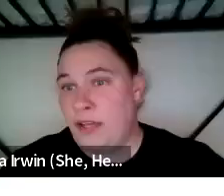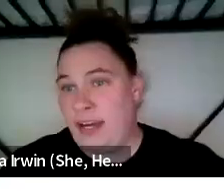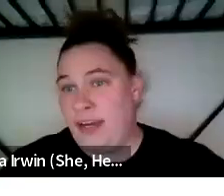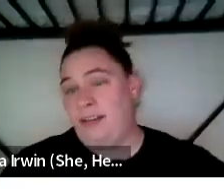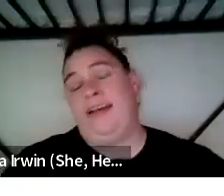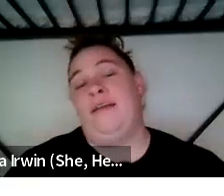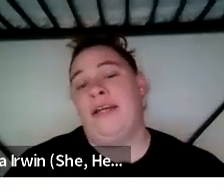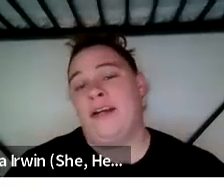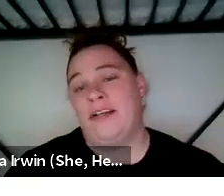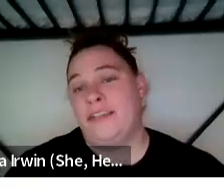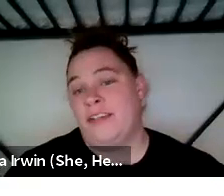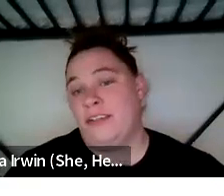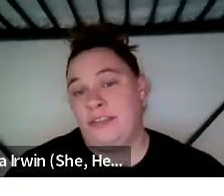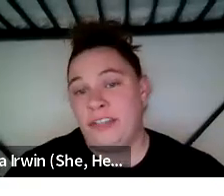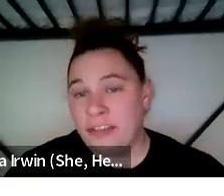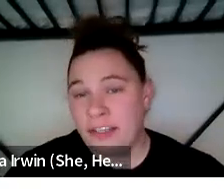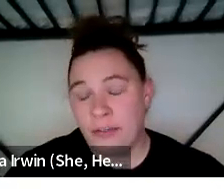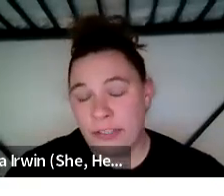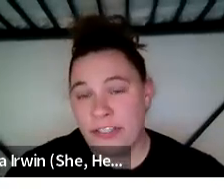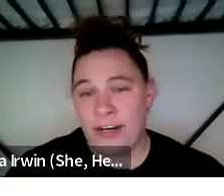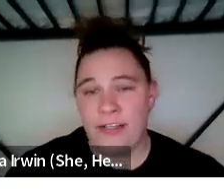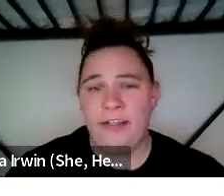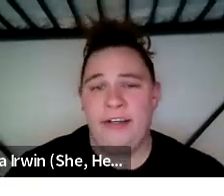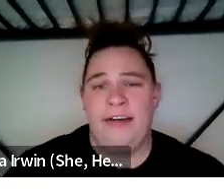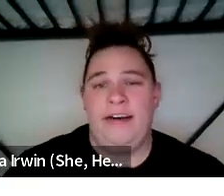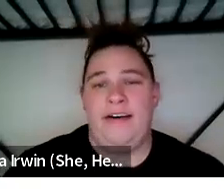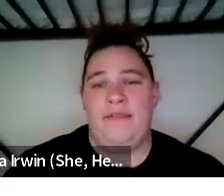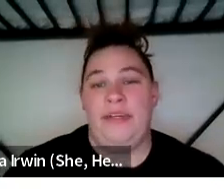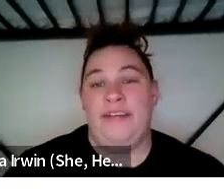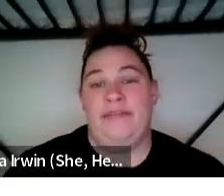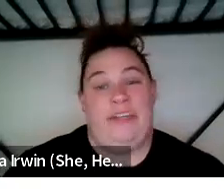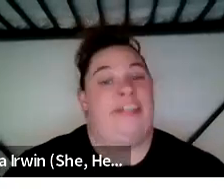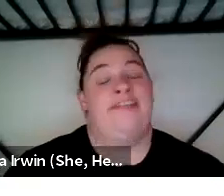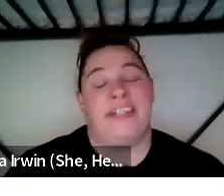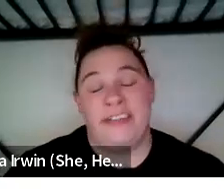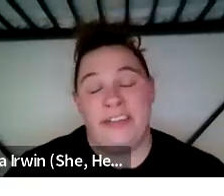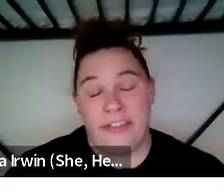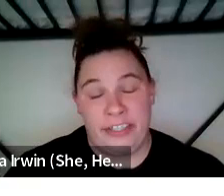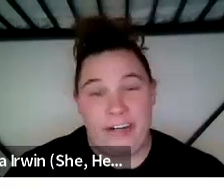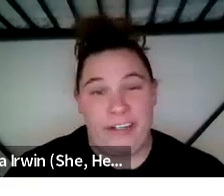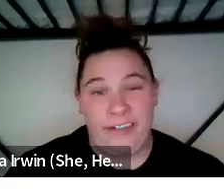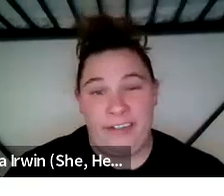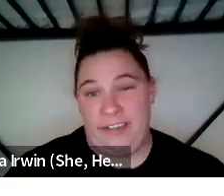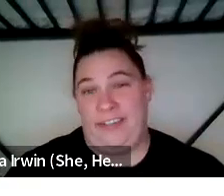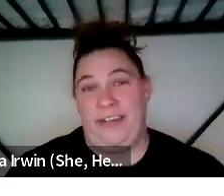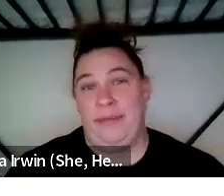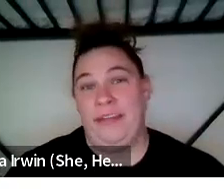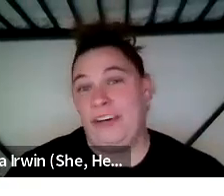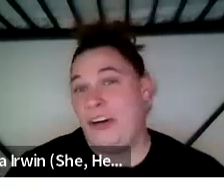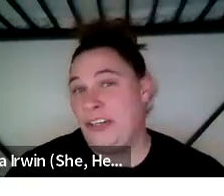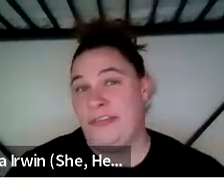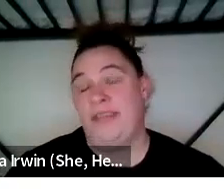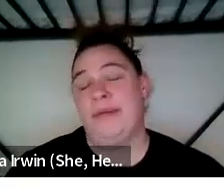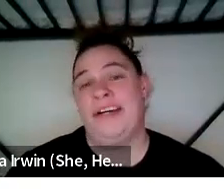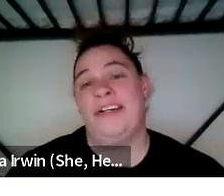I will add that my garden is a little different than Laura's garden. We have a very, very large garden. It's, I